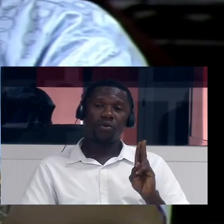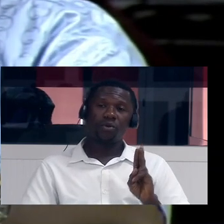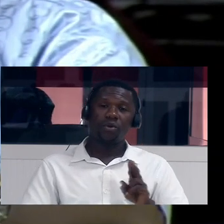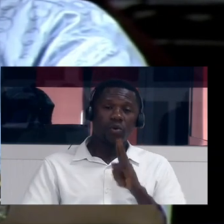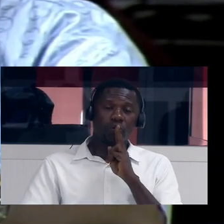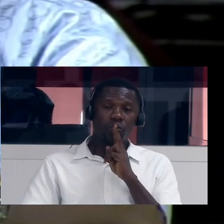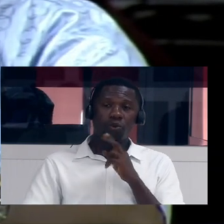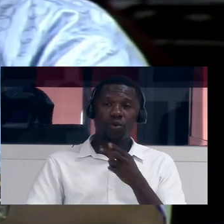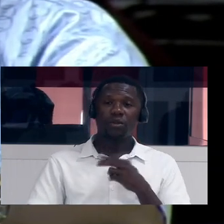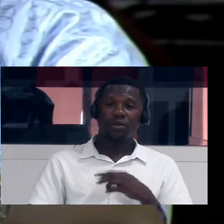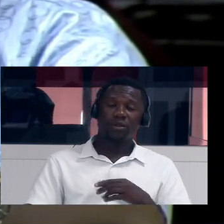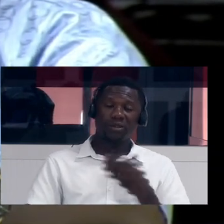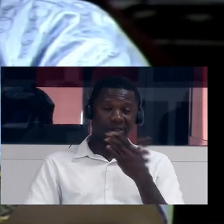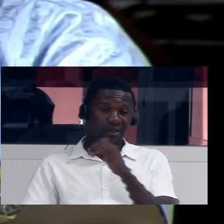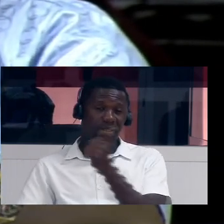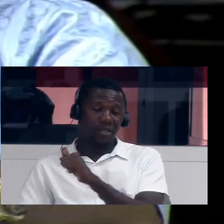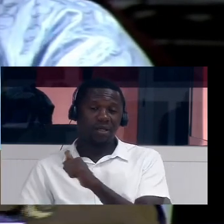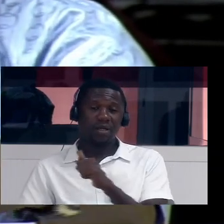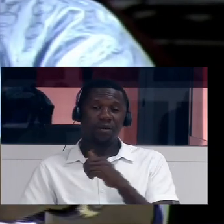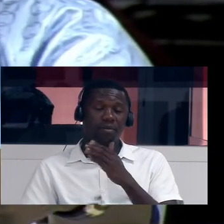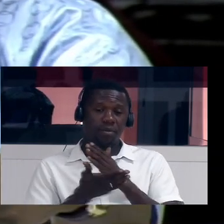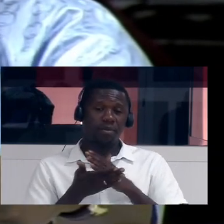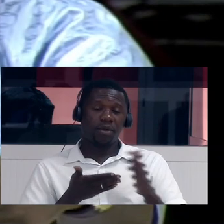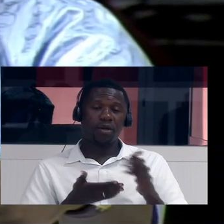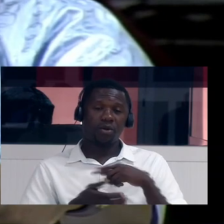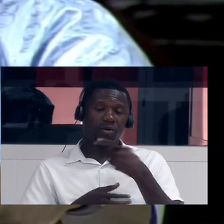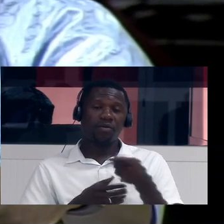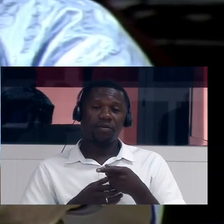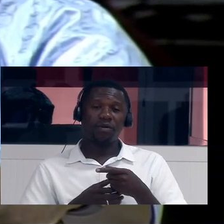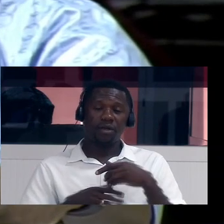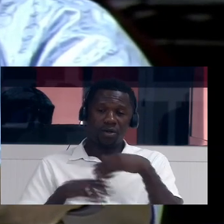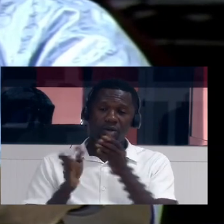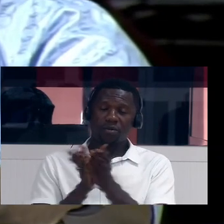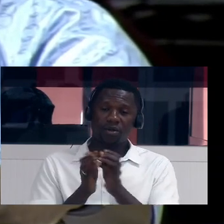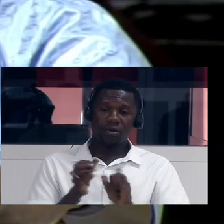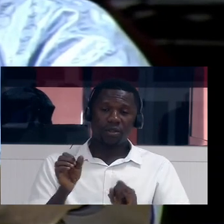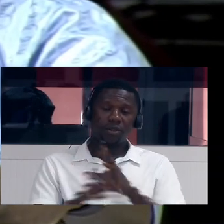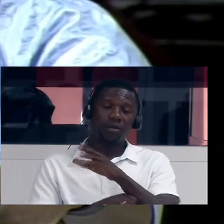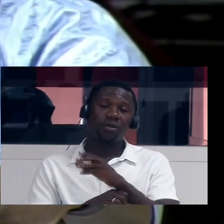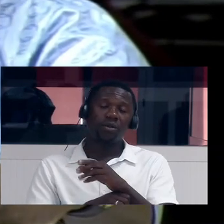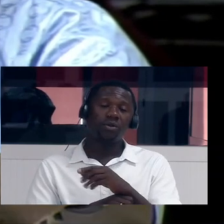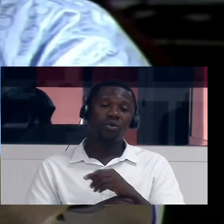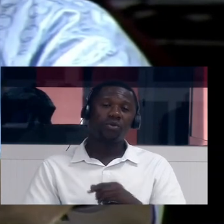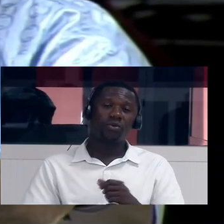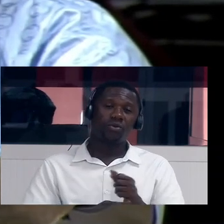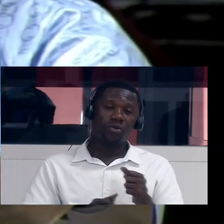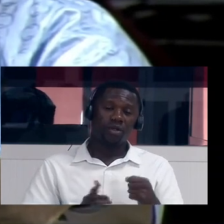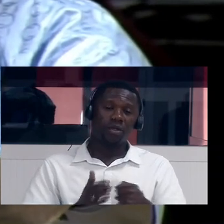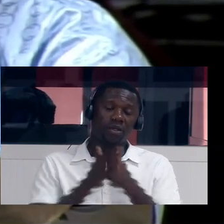who is a critical part of the forces that we are deployed to deal with the